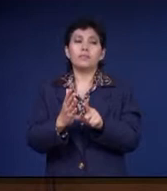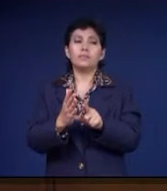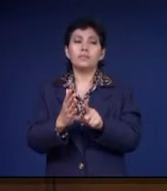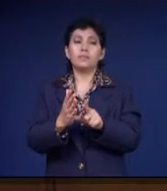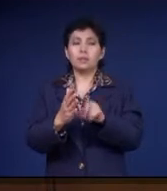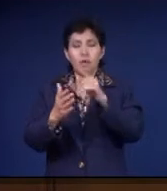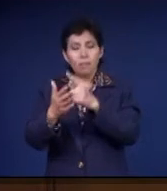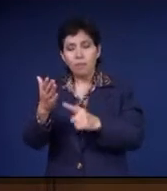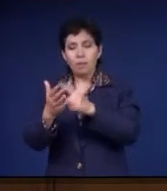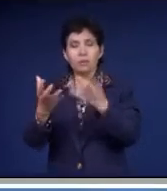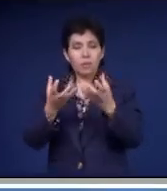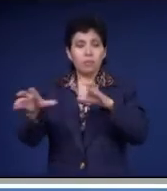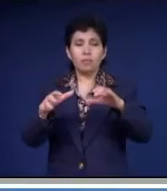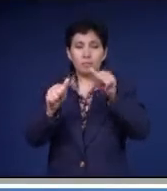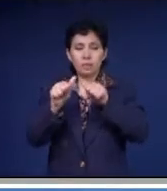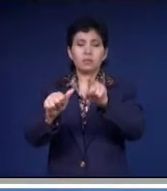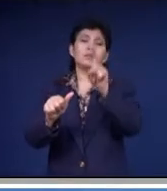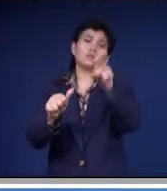our contract, which is our ethics.